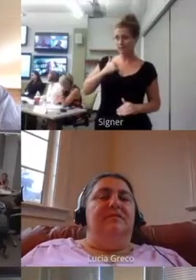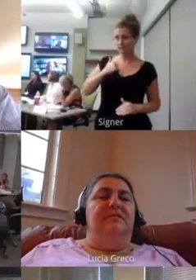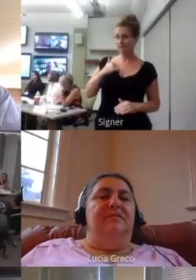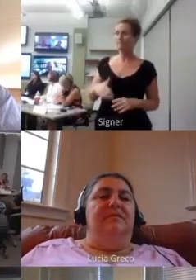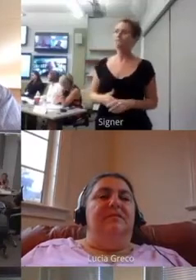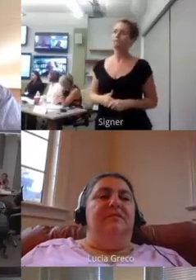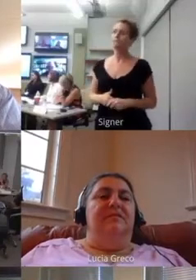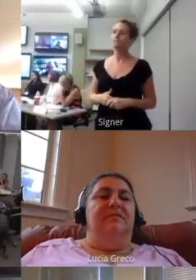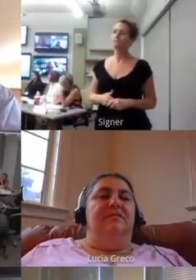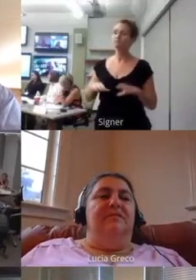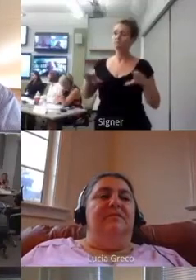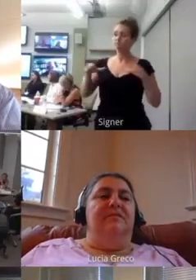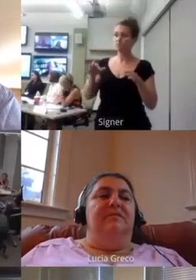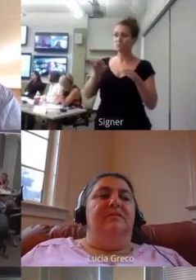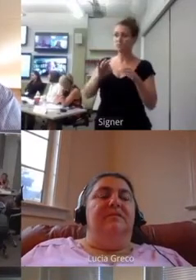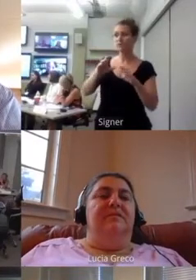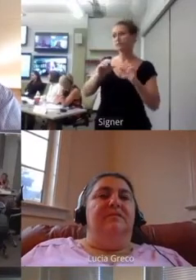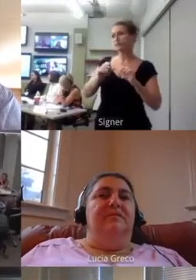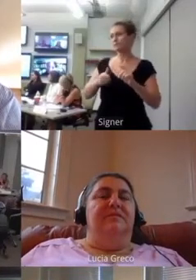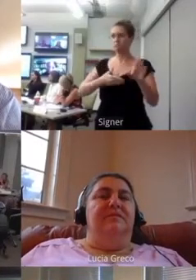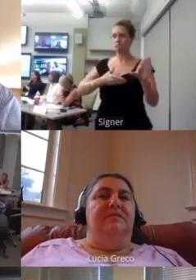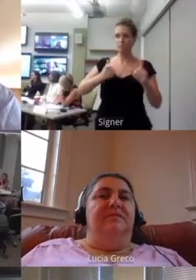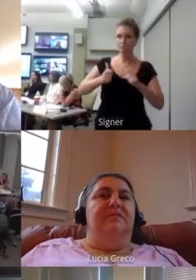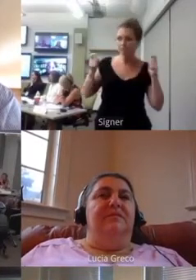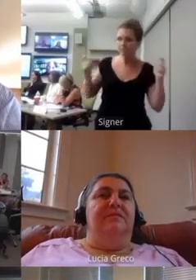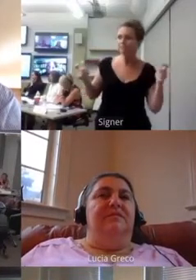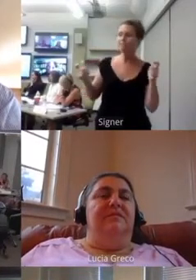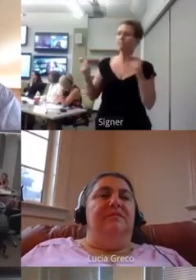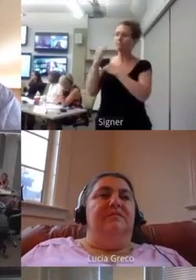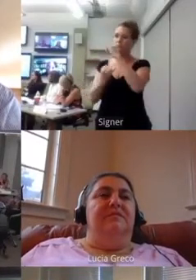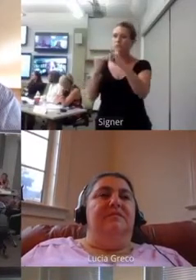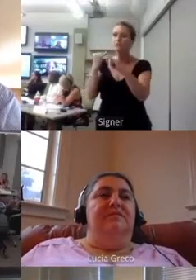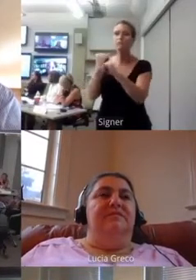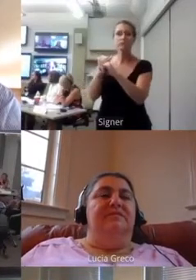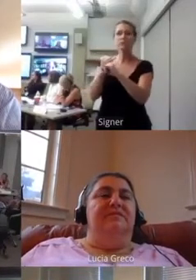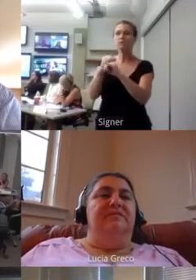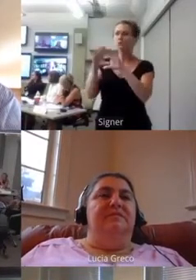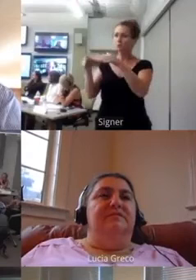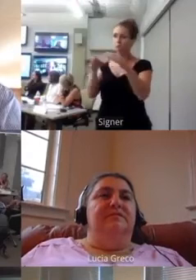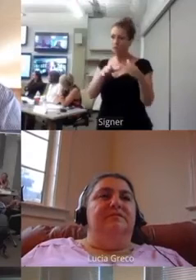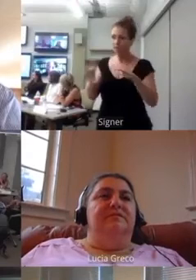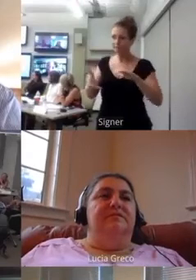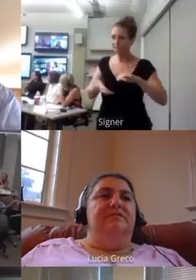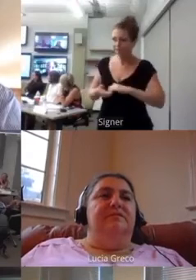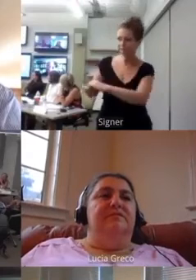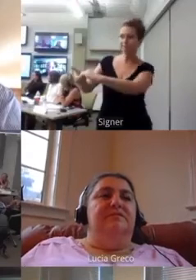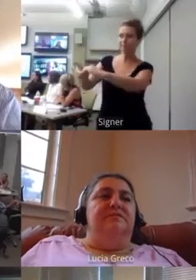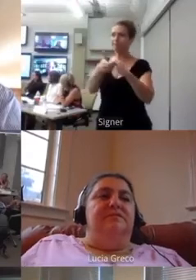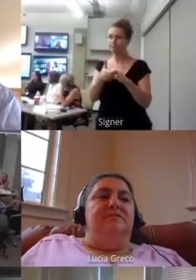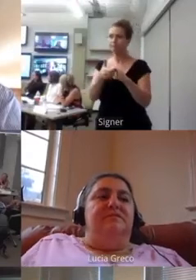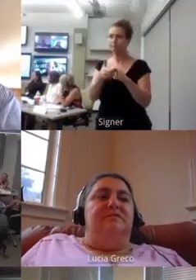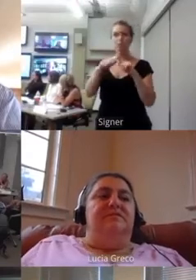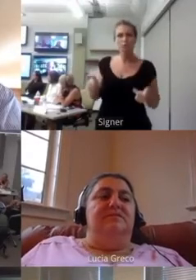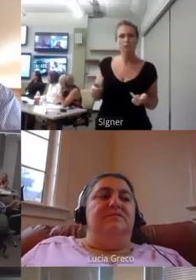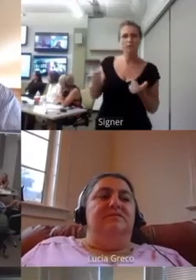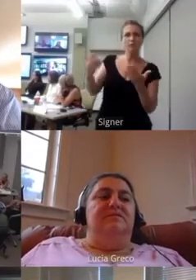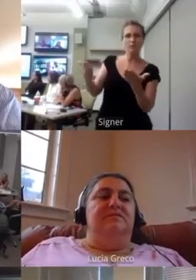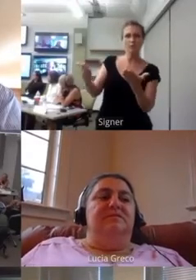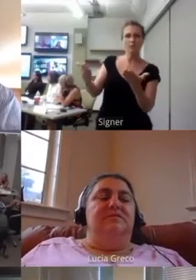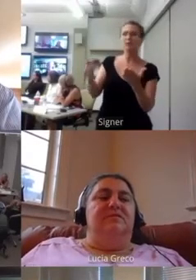major national disability organizations which has united to bring forward the voices of people